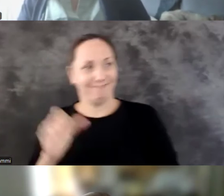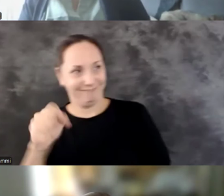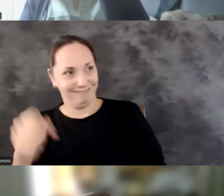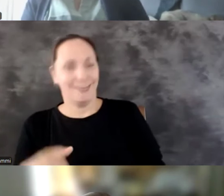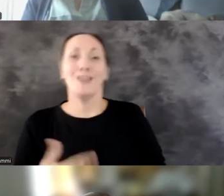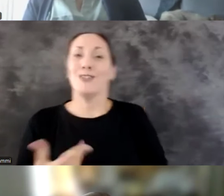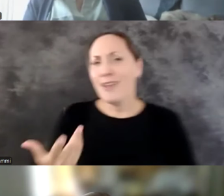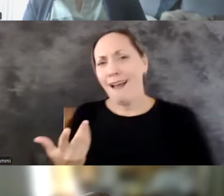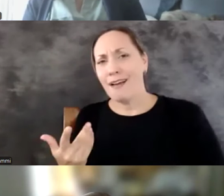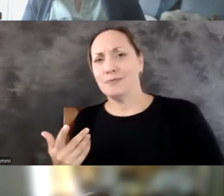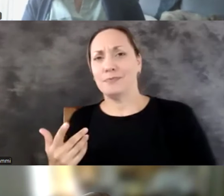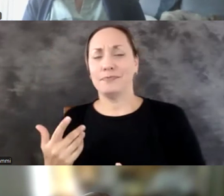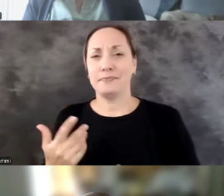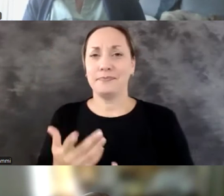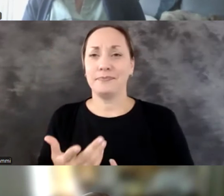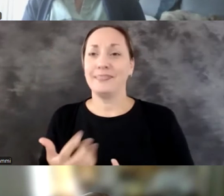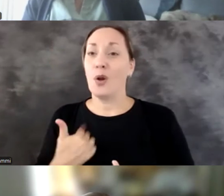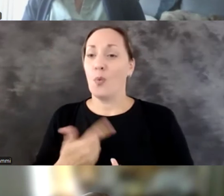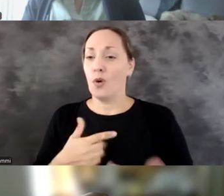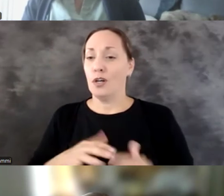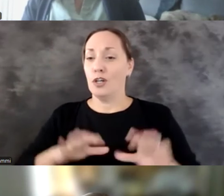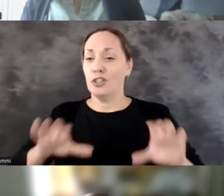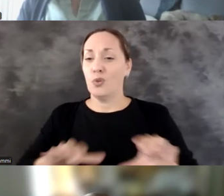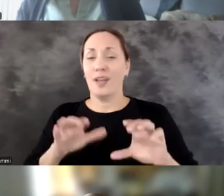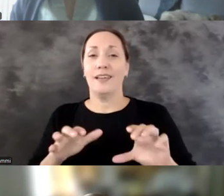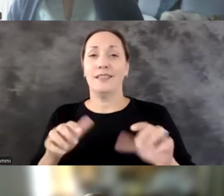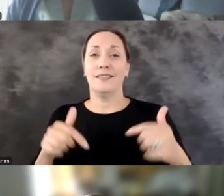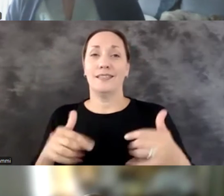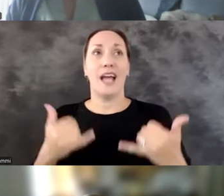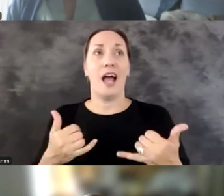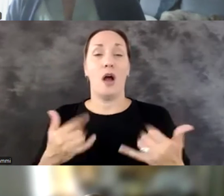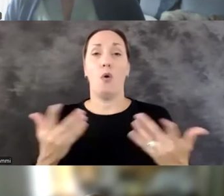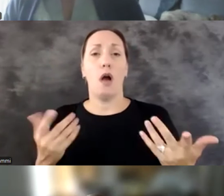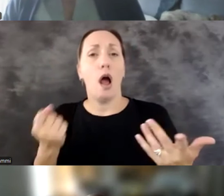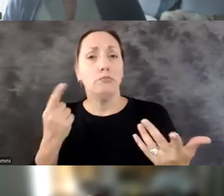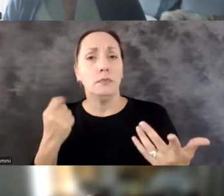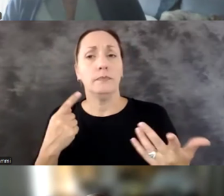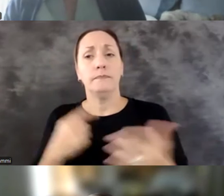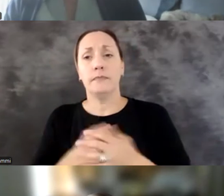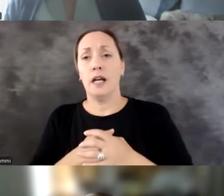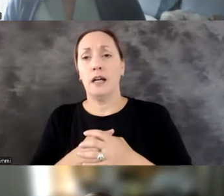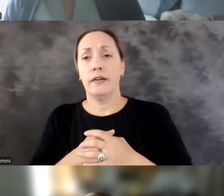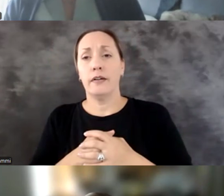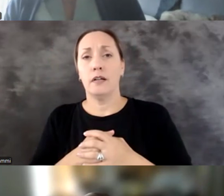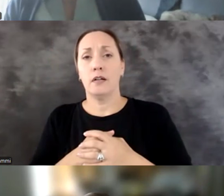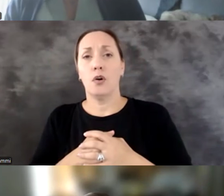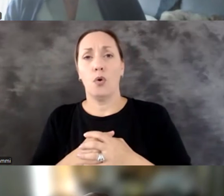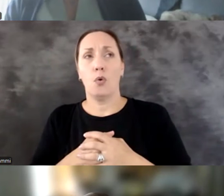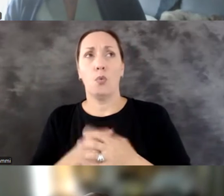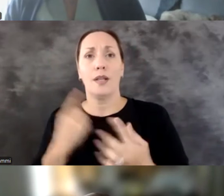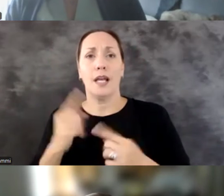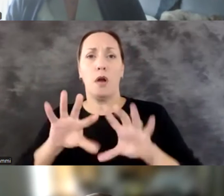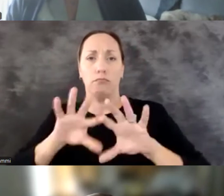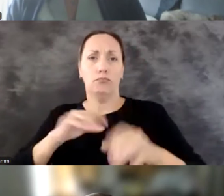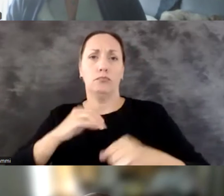so yes, we are doing this without regard for borders, as it were. So this